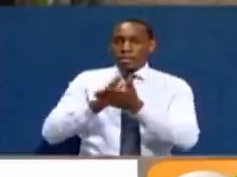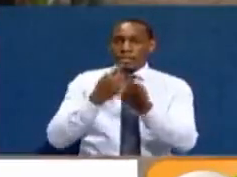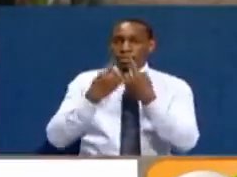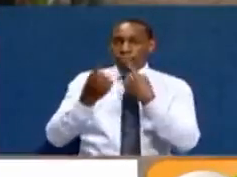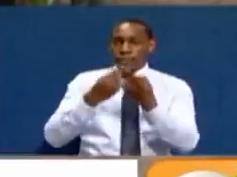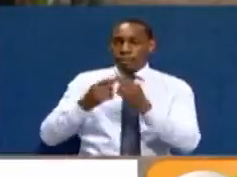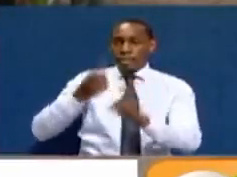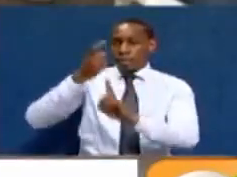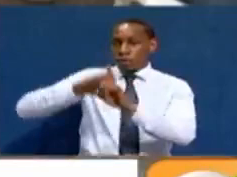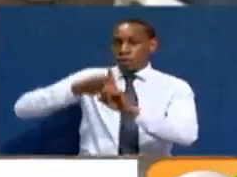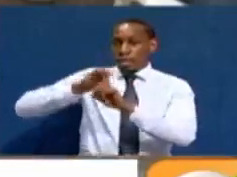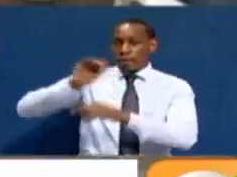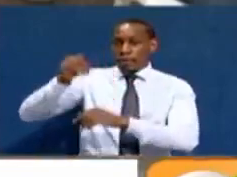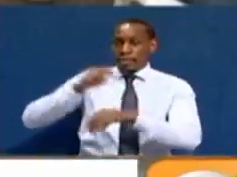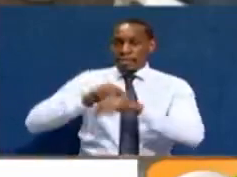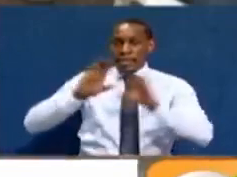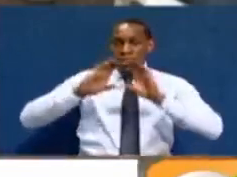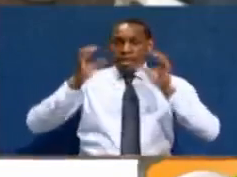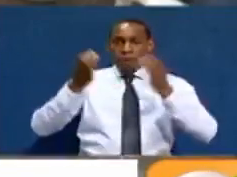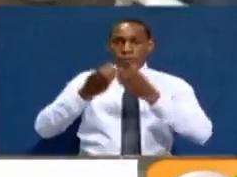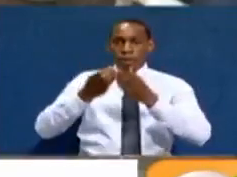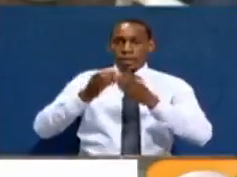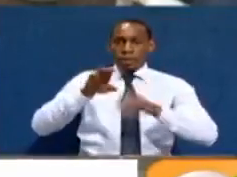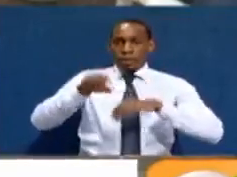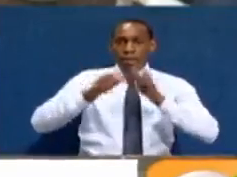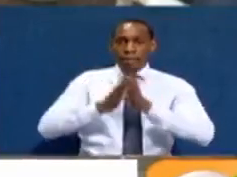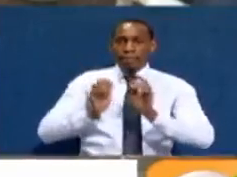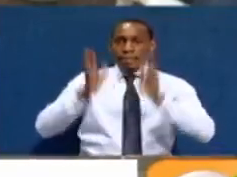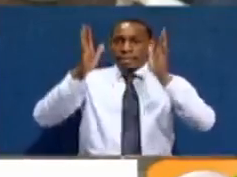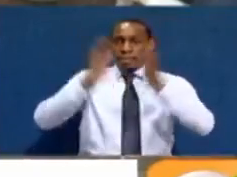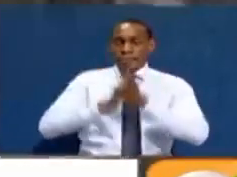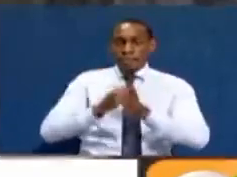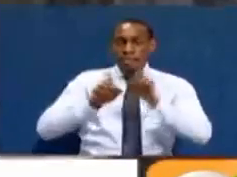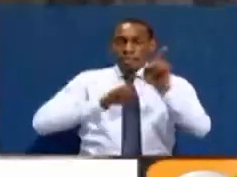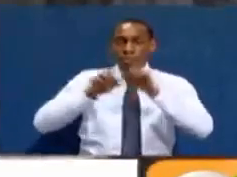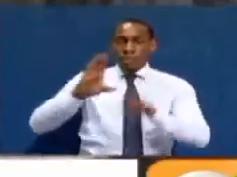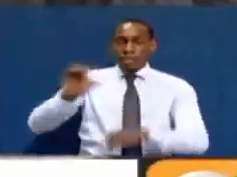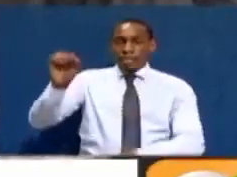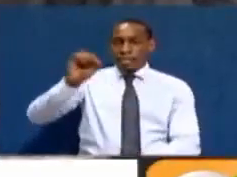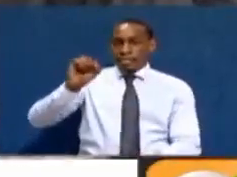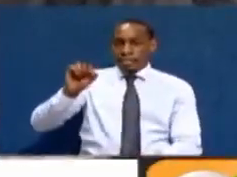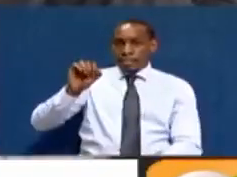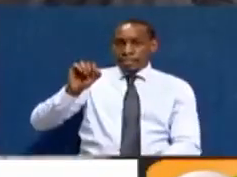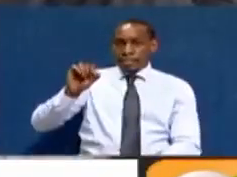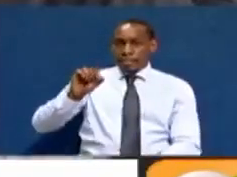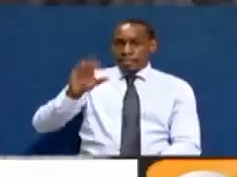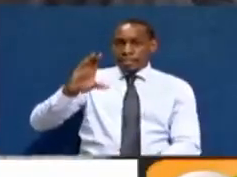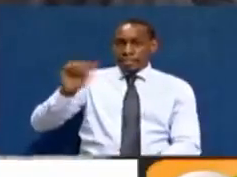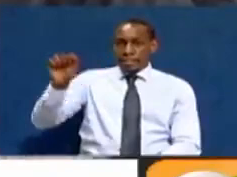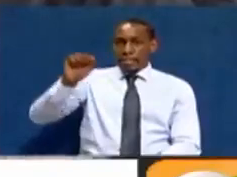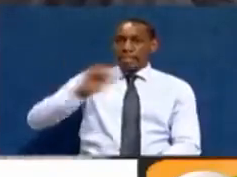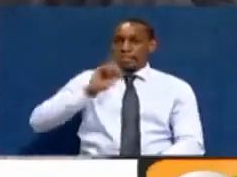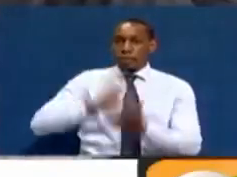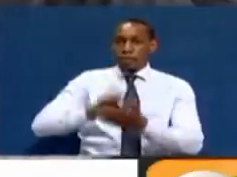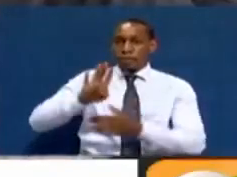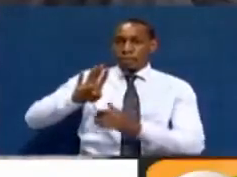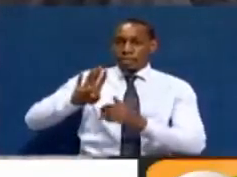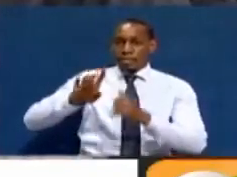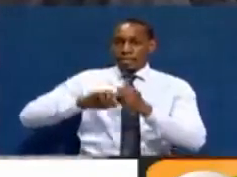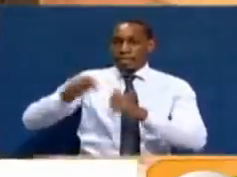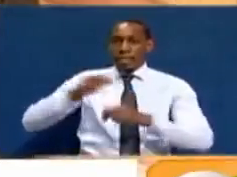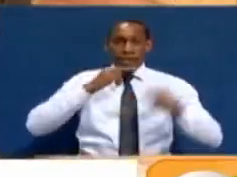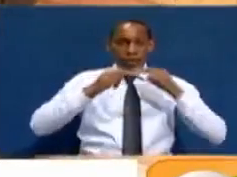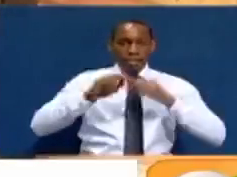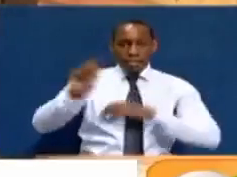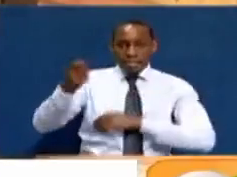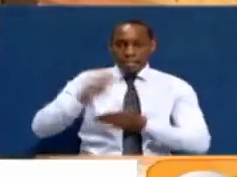in Shimoni, Kwale County, during the World Wildlife Day celebrations, Tourism CAS Joseph Boinnet said that 46 other facilities across